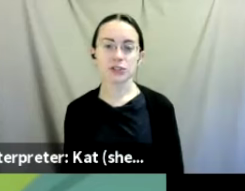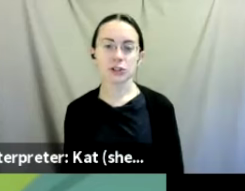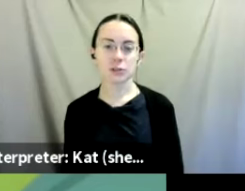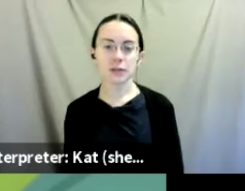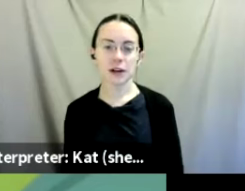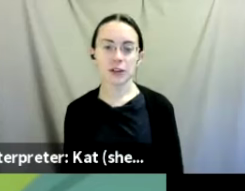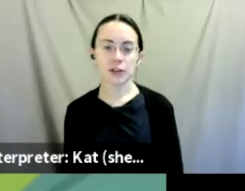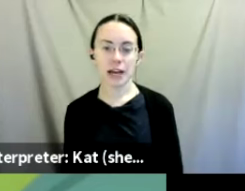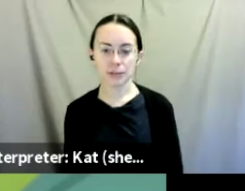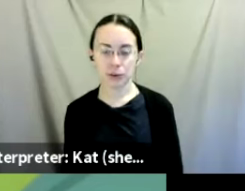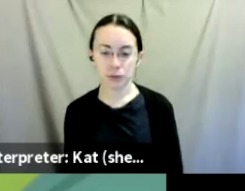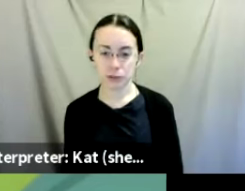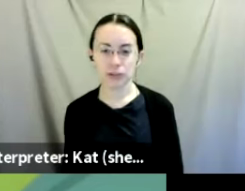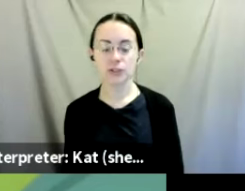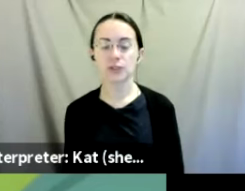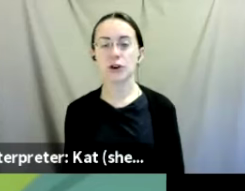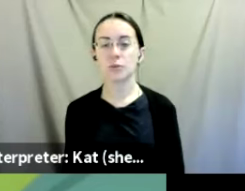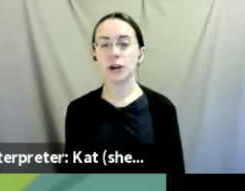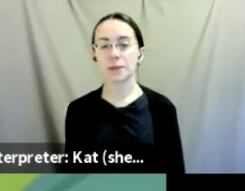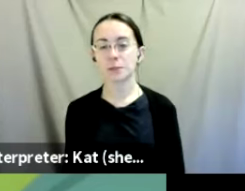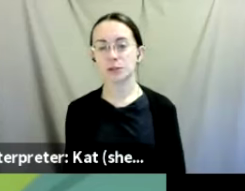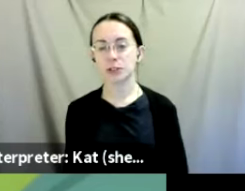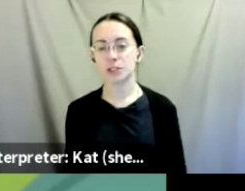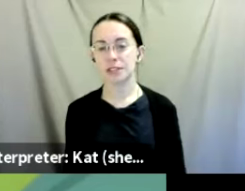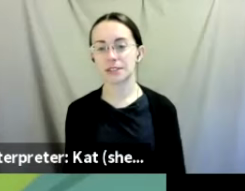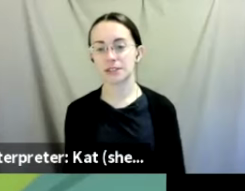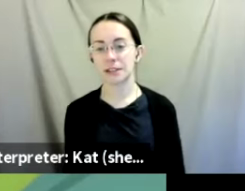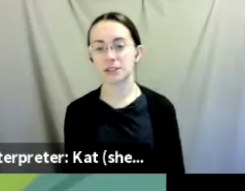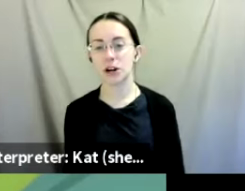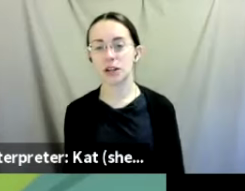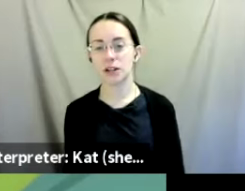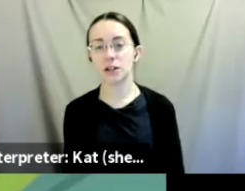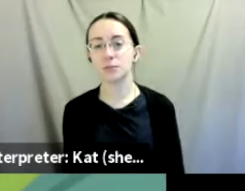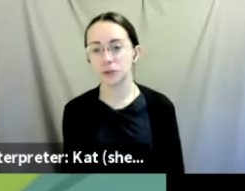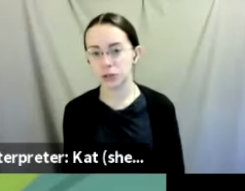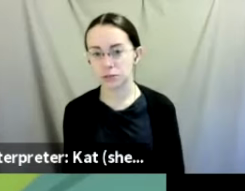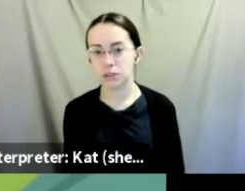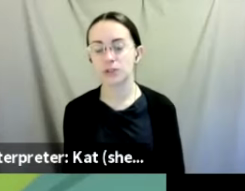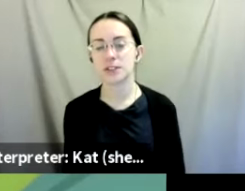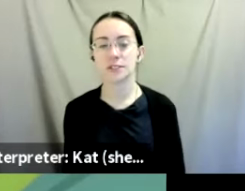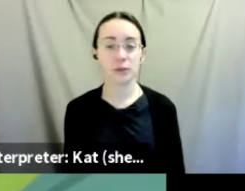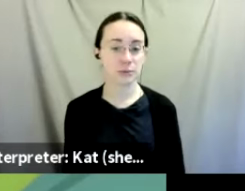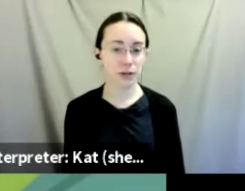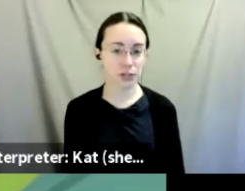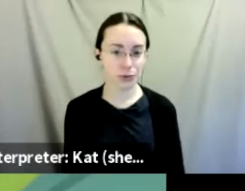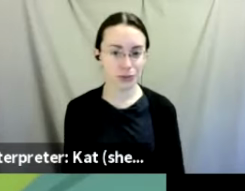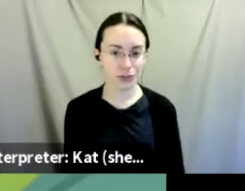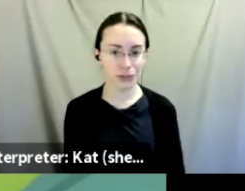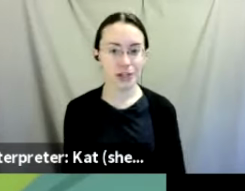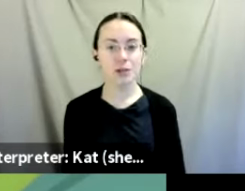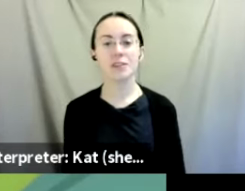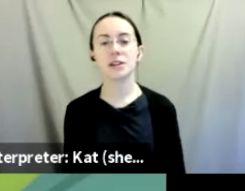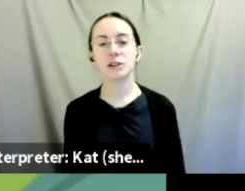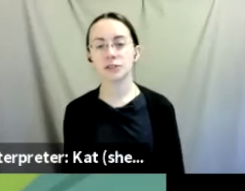And there should also be other platforms. So perhaps a person could take sex ed on a computer using self-paced